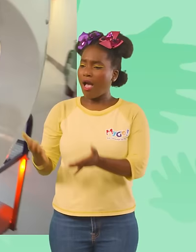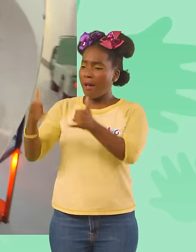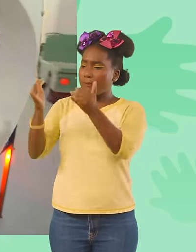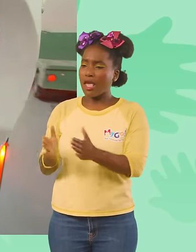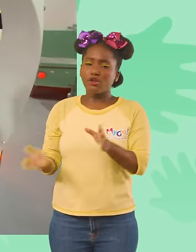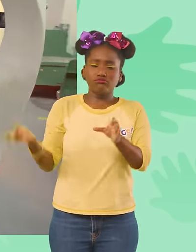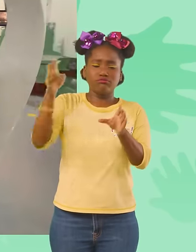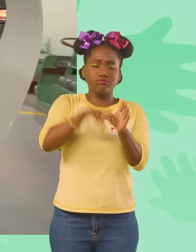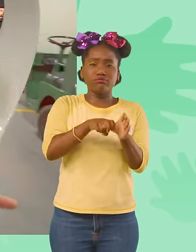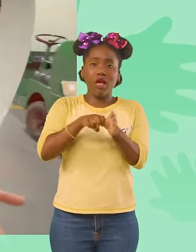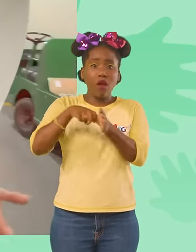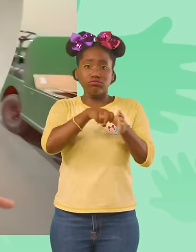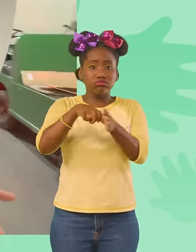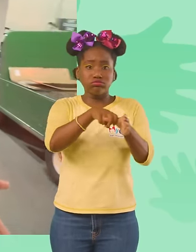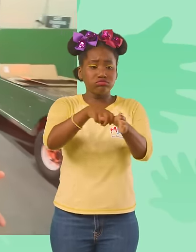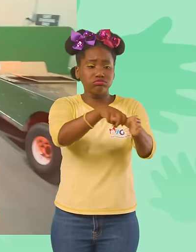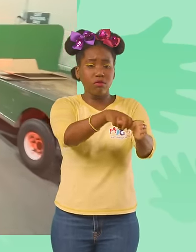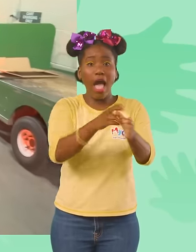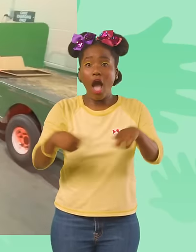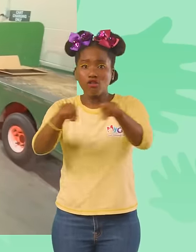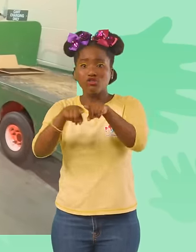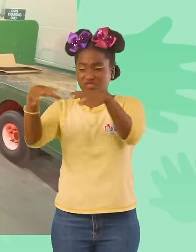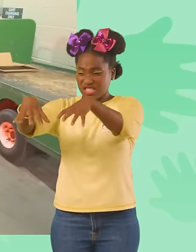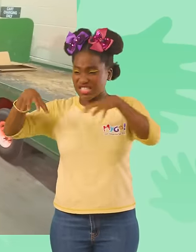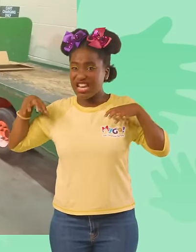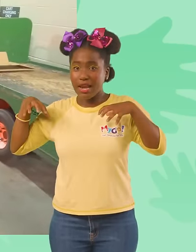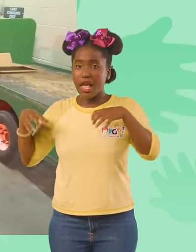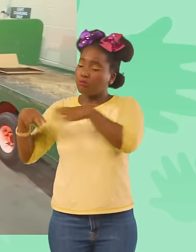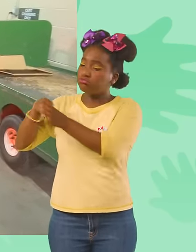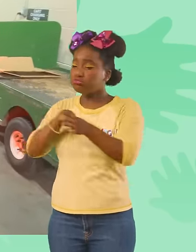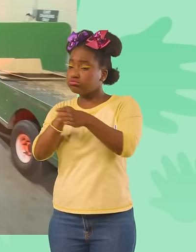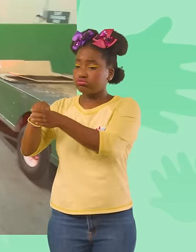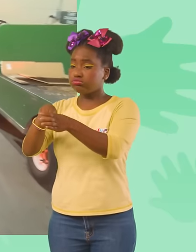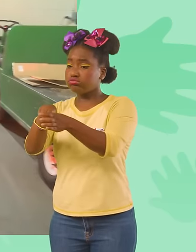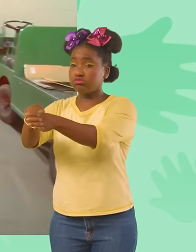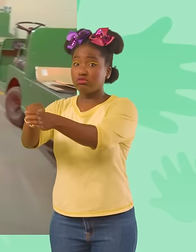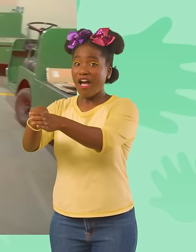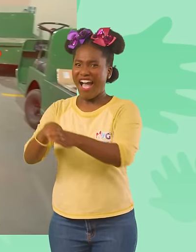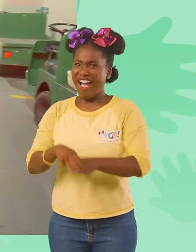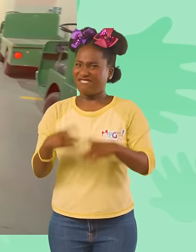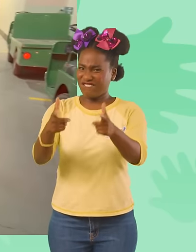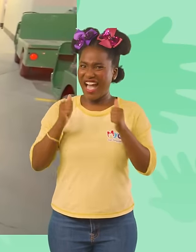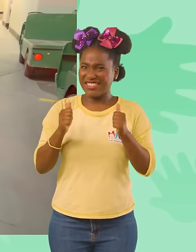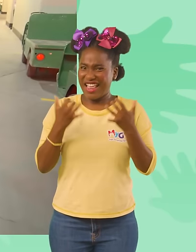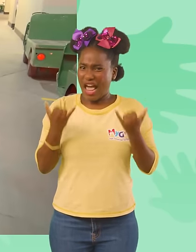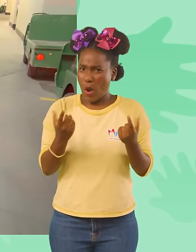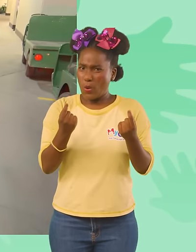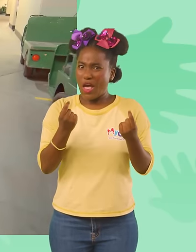And the stadium is so big, you can even get around with them super fast. Alright, I gotta go get Dr. Evil now.